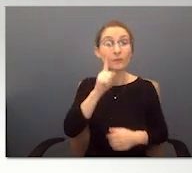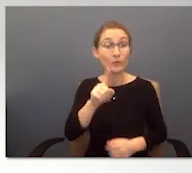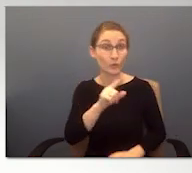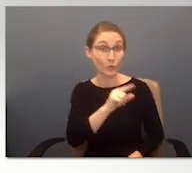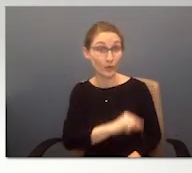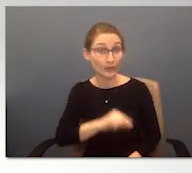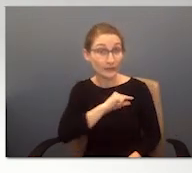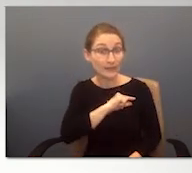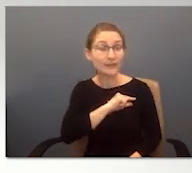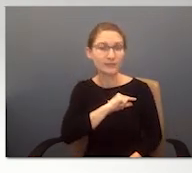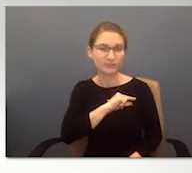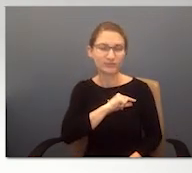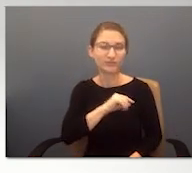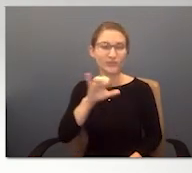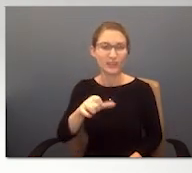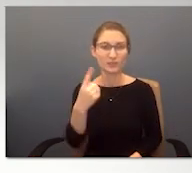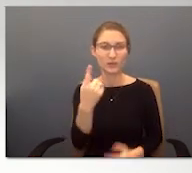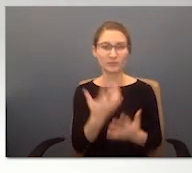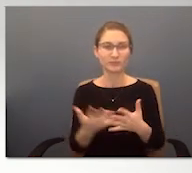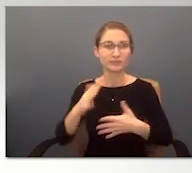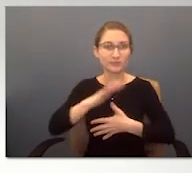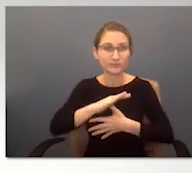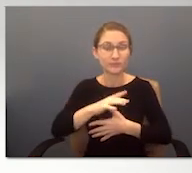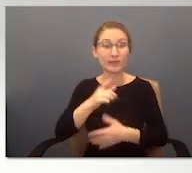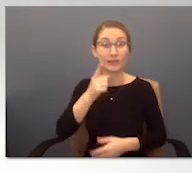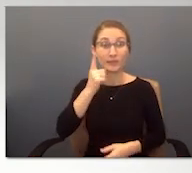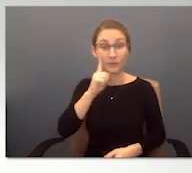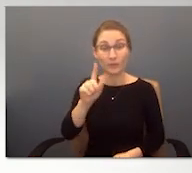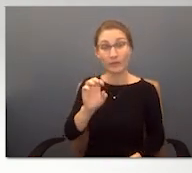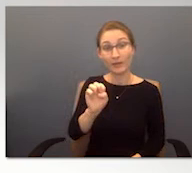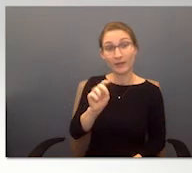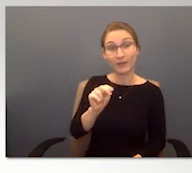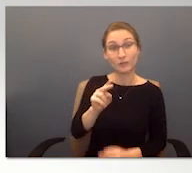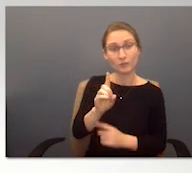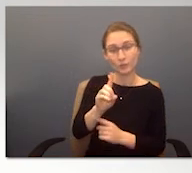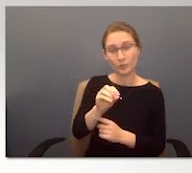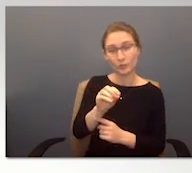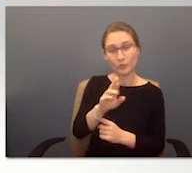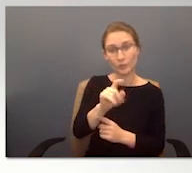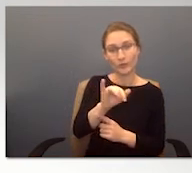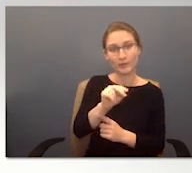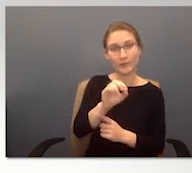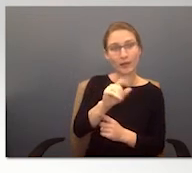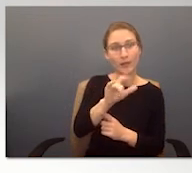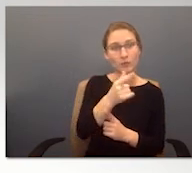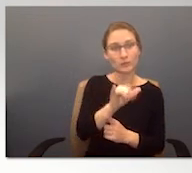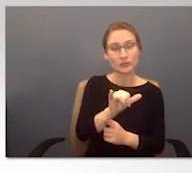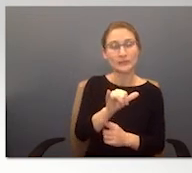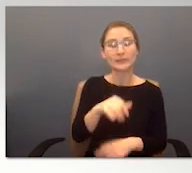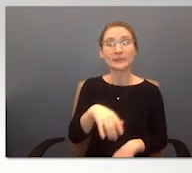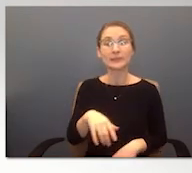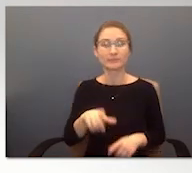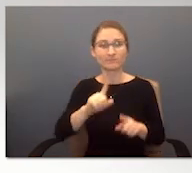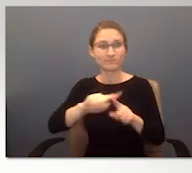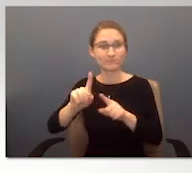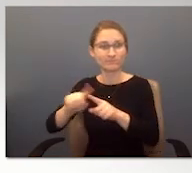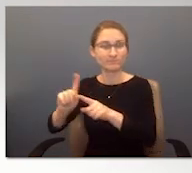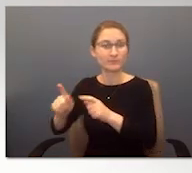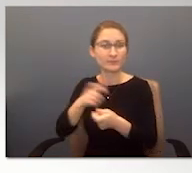geographically craniofacial, sickle cell disease, pulmonology, endocrinology, and so on. These are long-standing